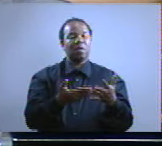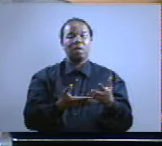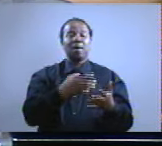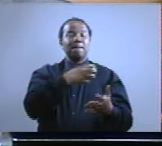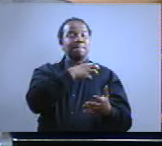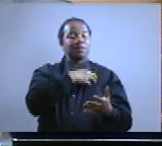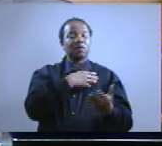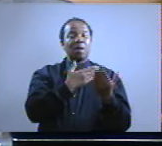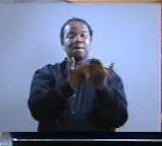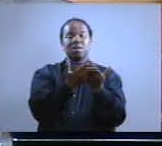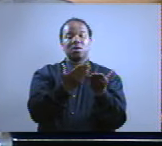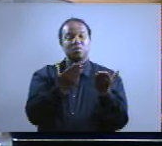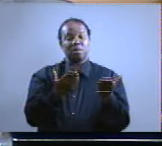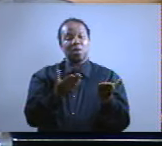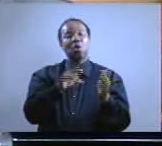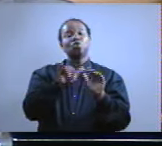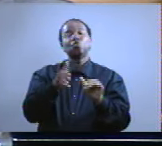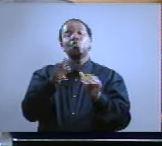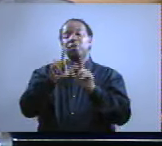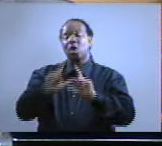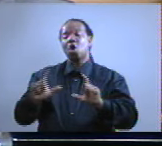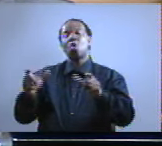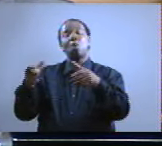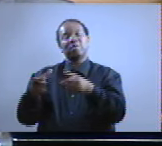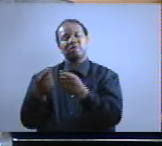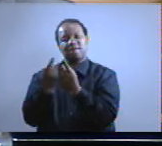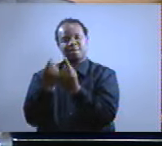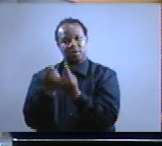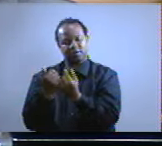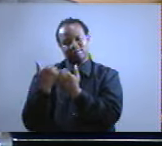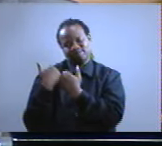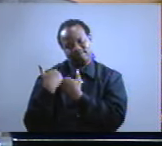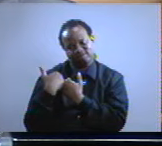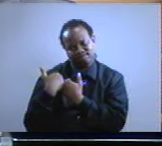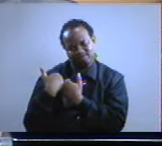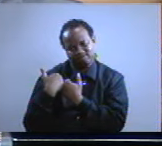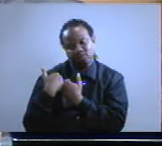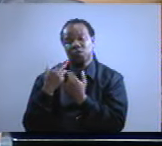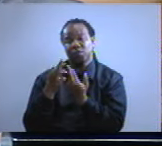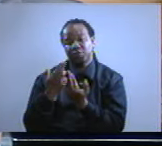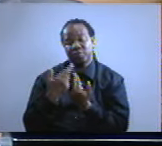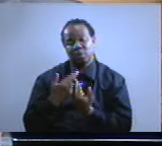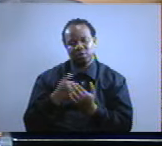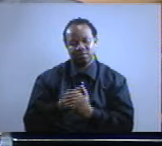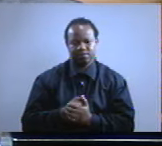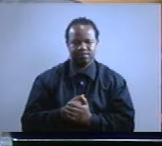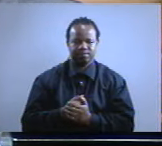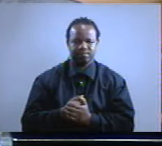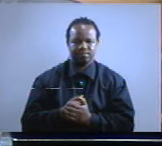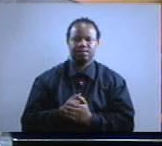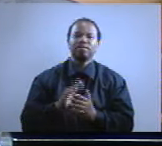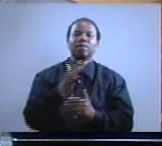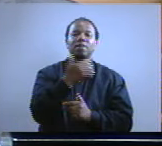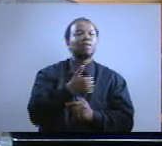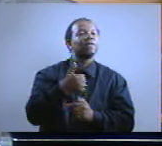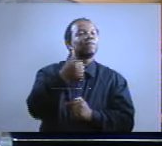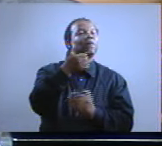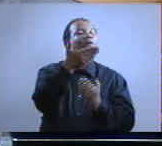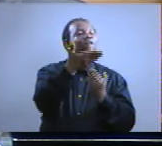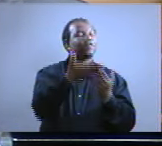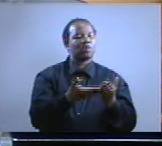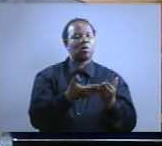be referred to the Standing Committee on Finance for consideration and report. The Secretary will read the fifth